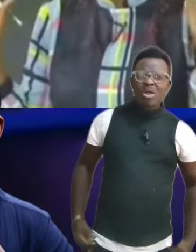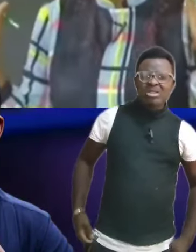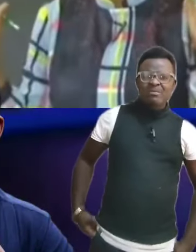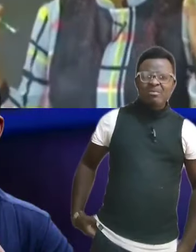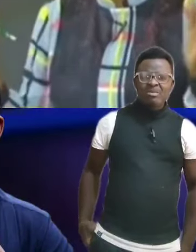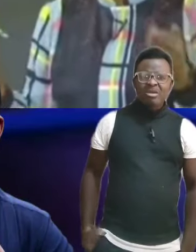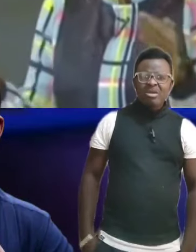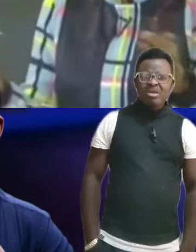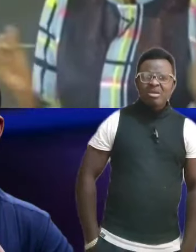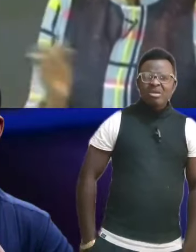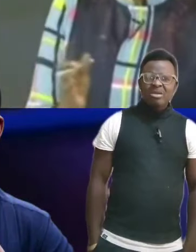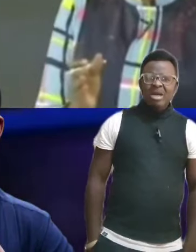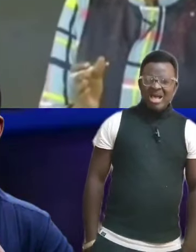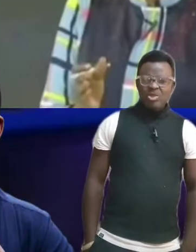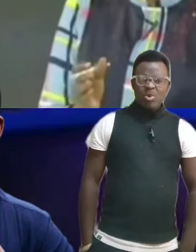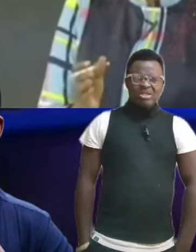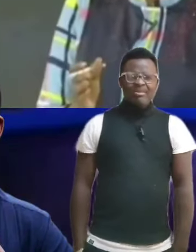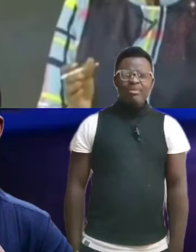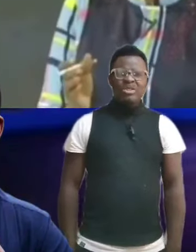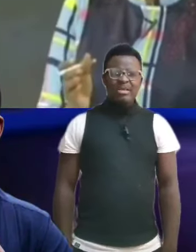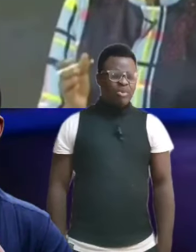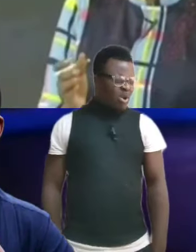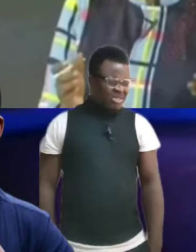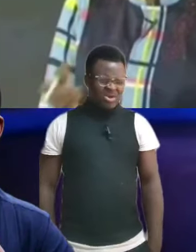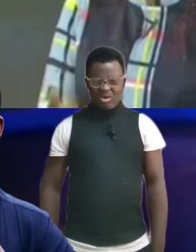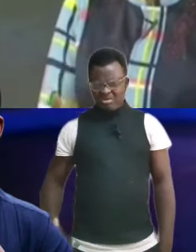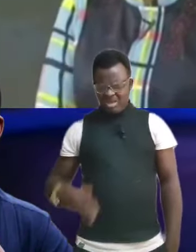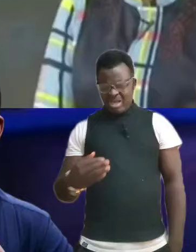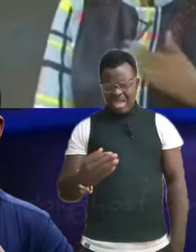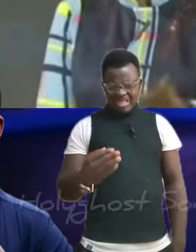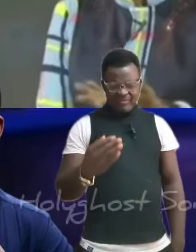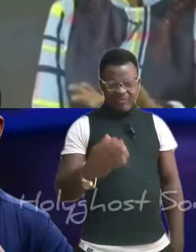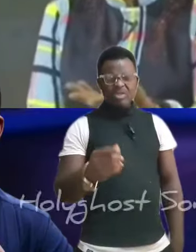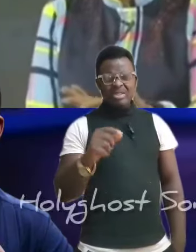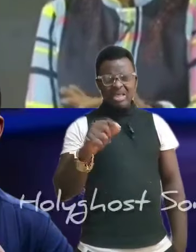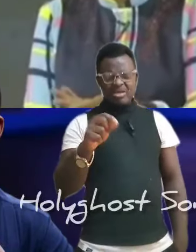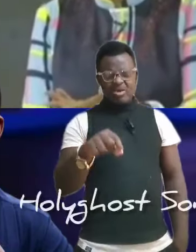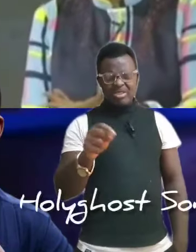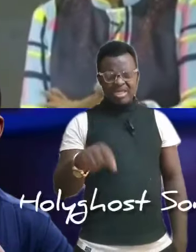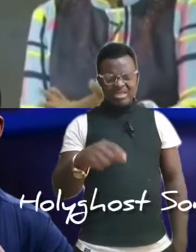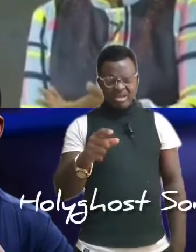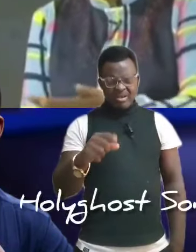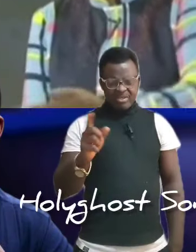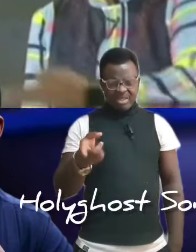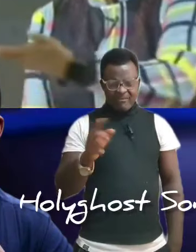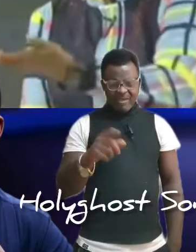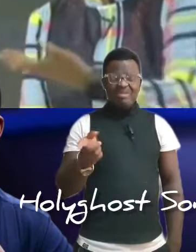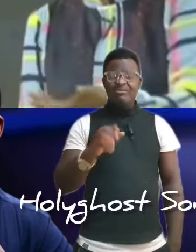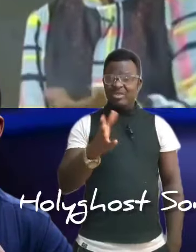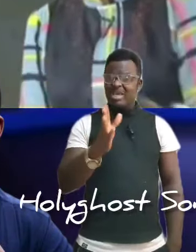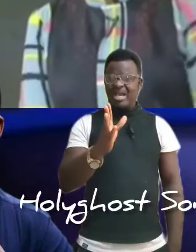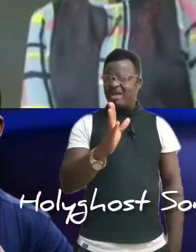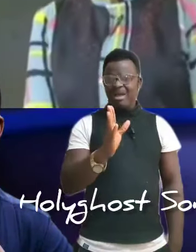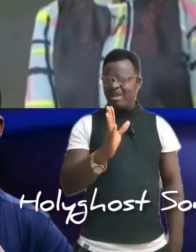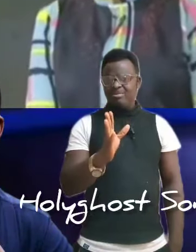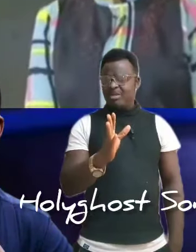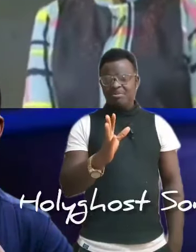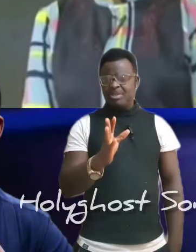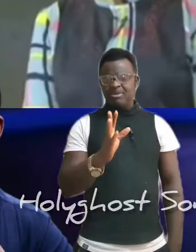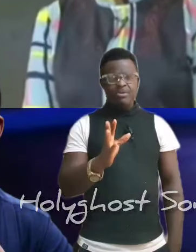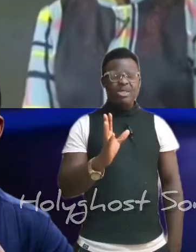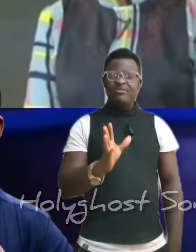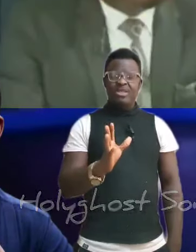over 3 months, is what I had to bring out today. Because it was difficult for me as a journalist to go stay in the queue for 12